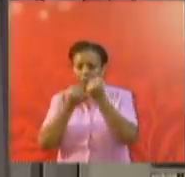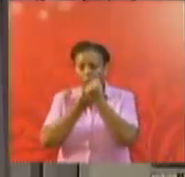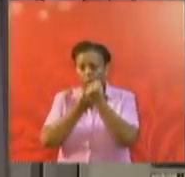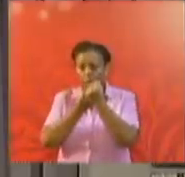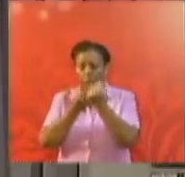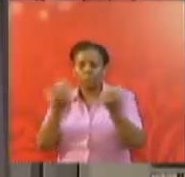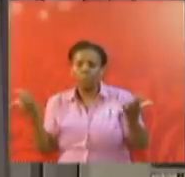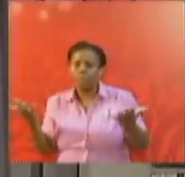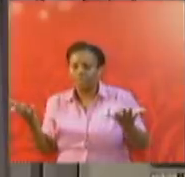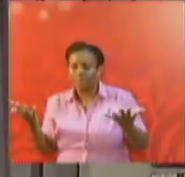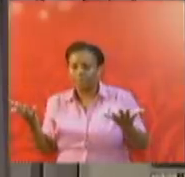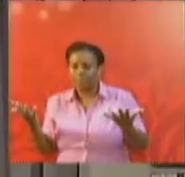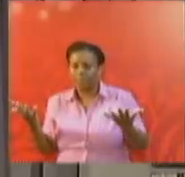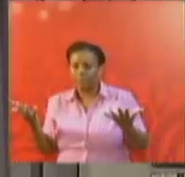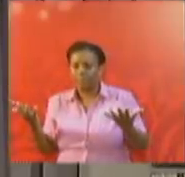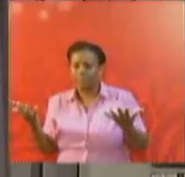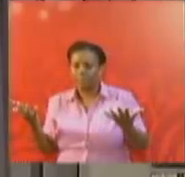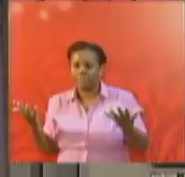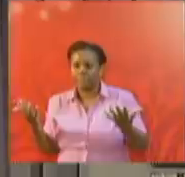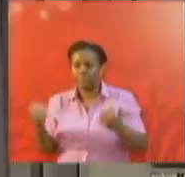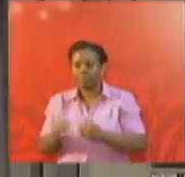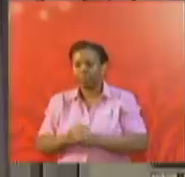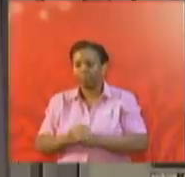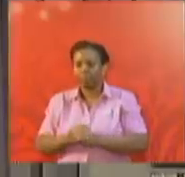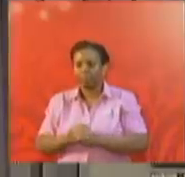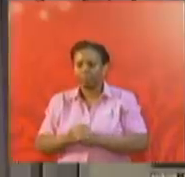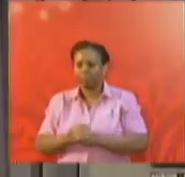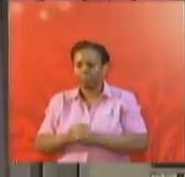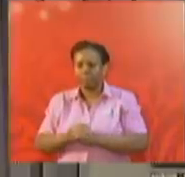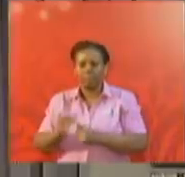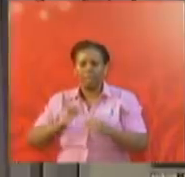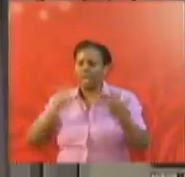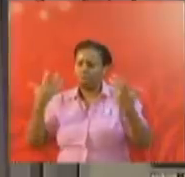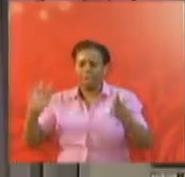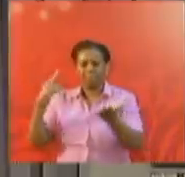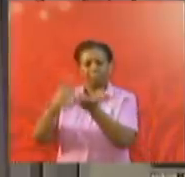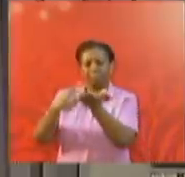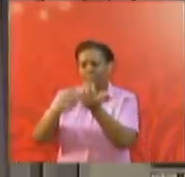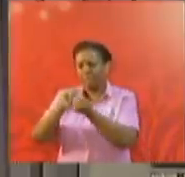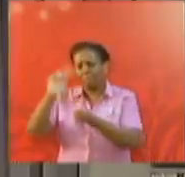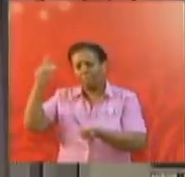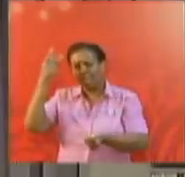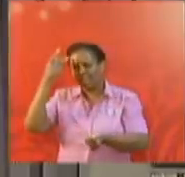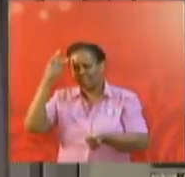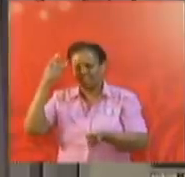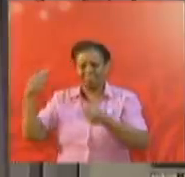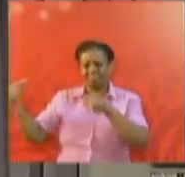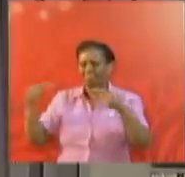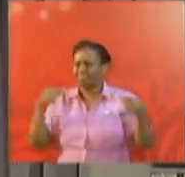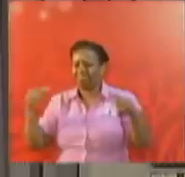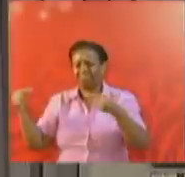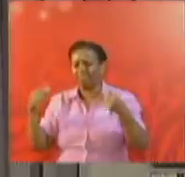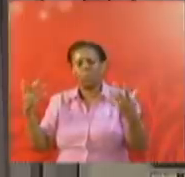I don't think I want to get into a political to and fro with the opposition this morning. That is not